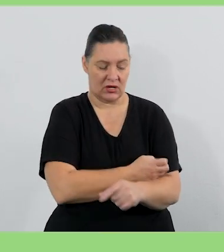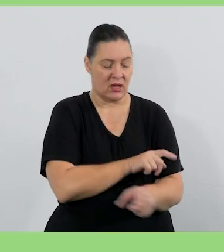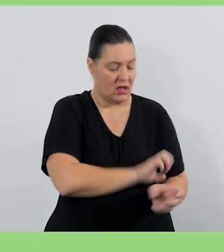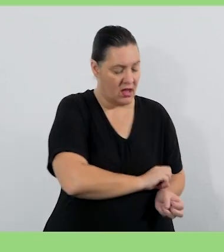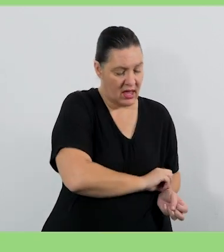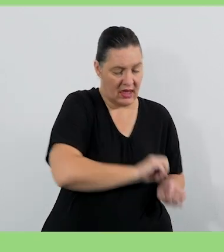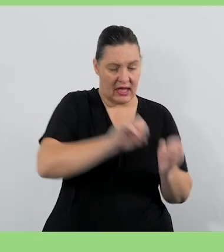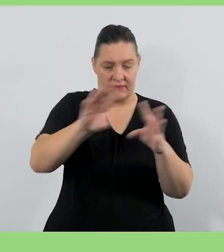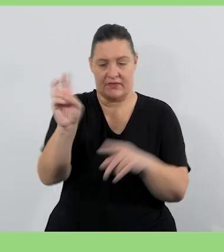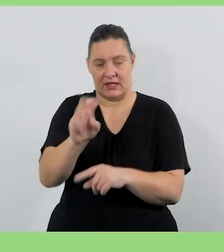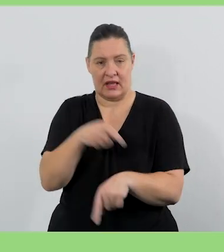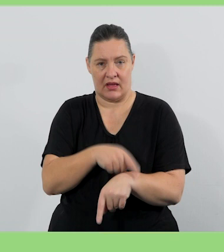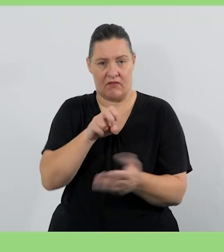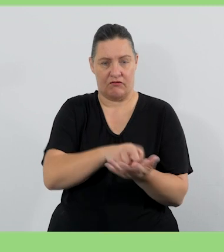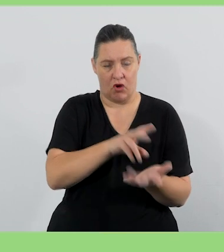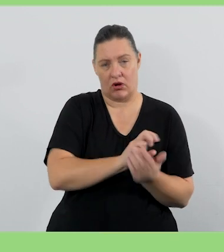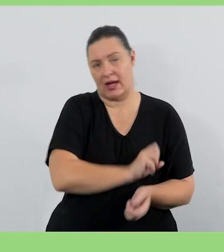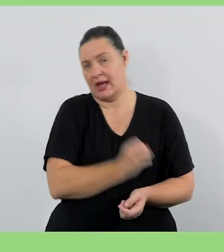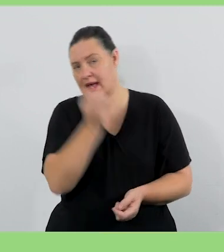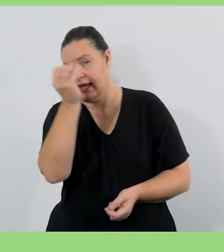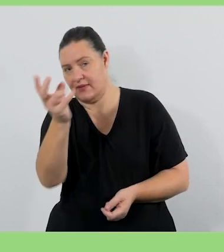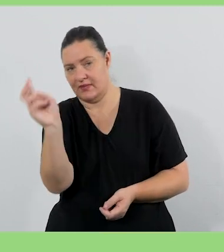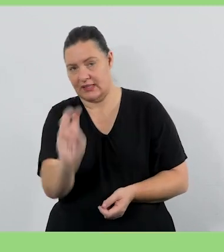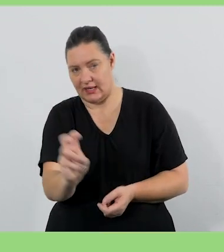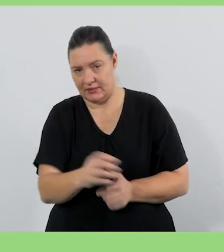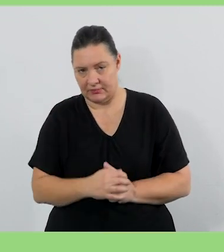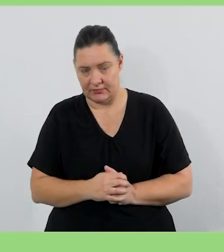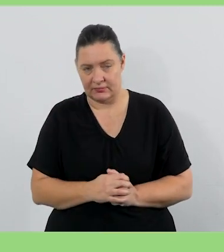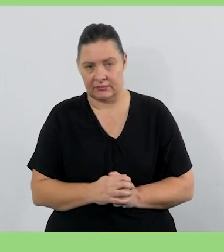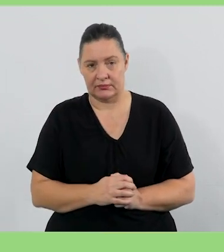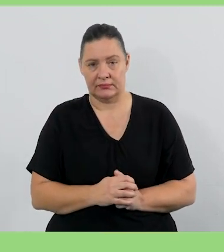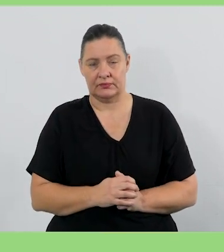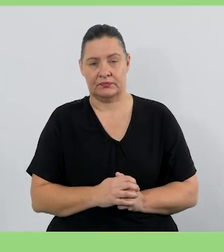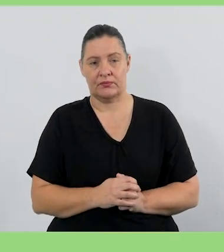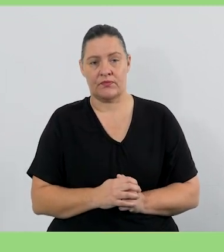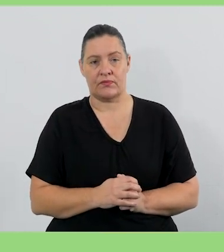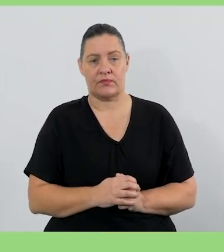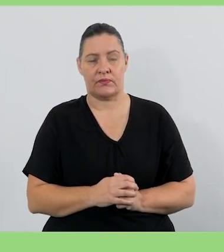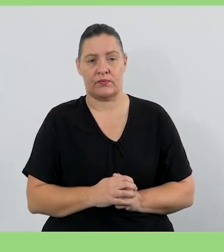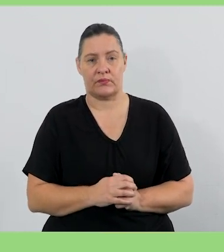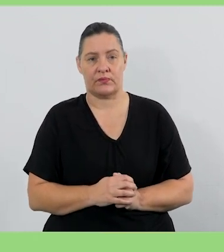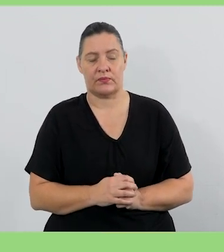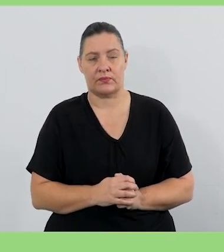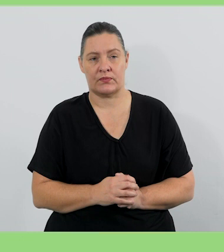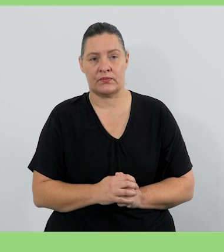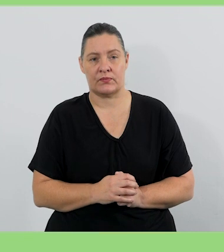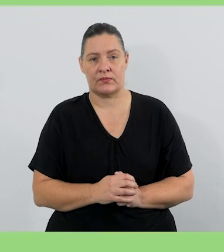moving from the frog to the snake. So our second organism is the frog.